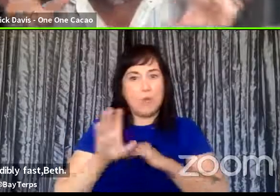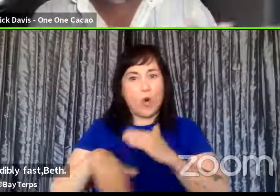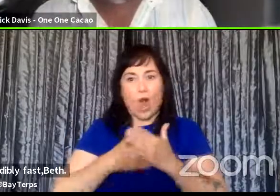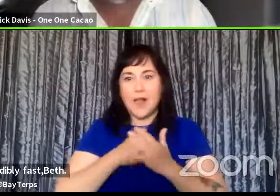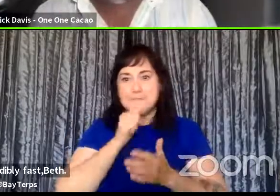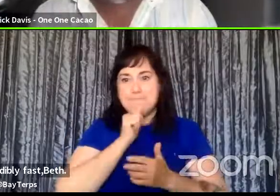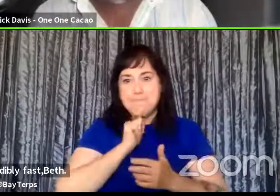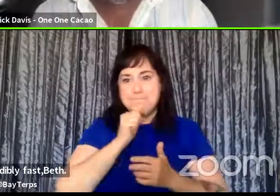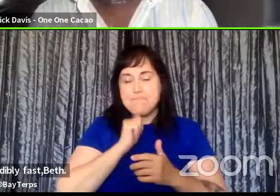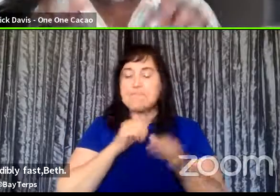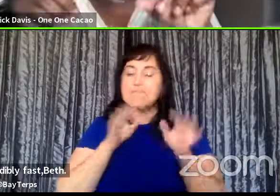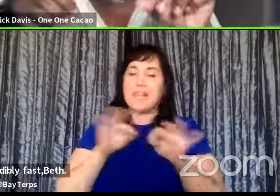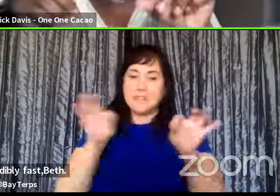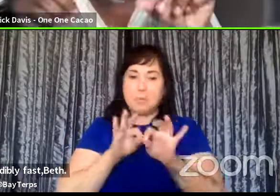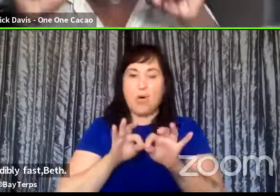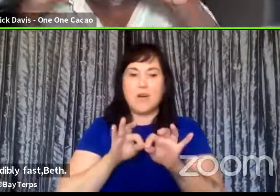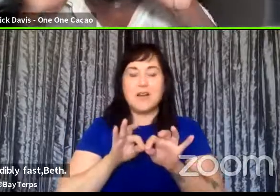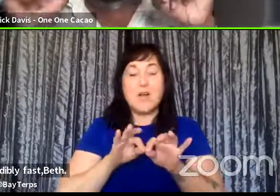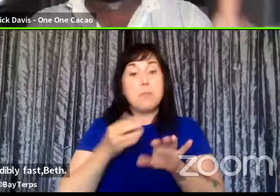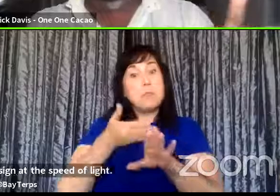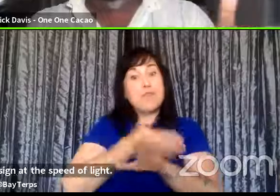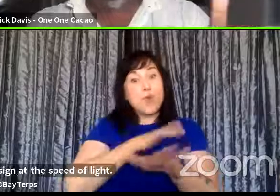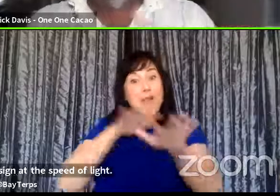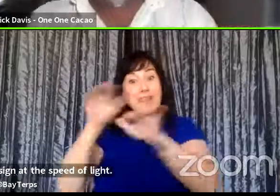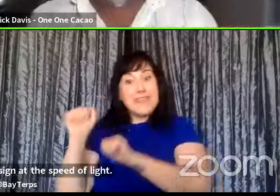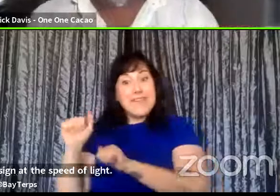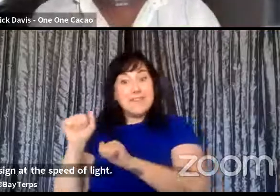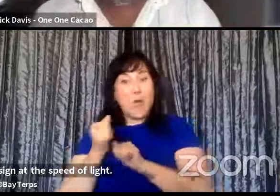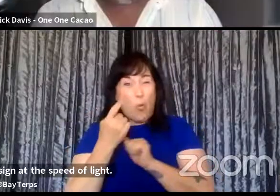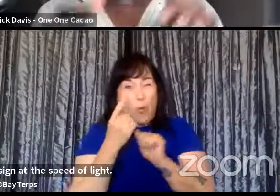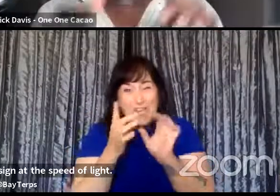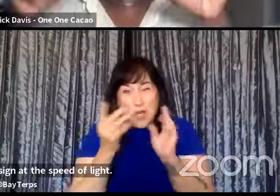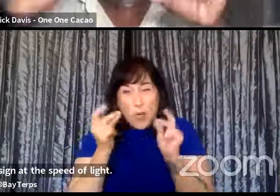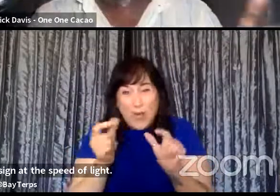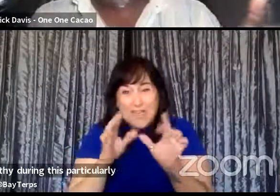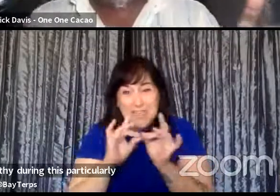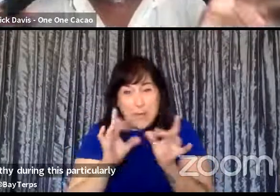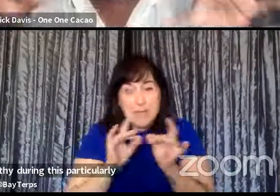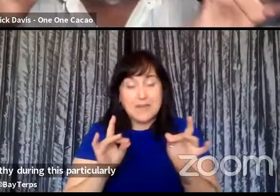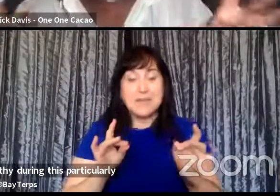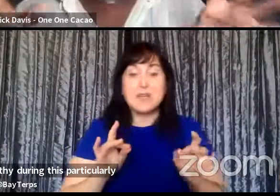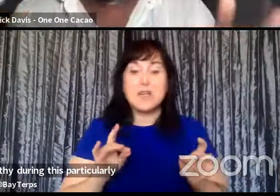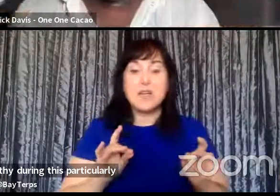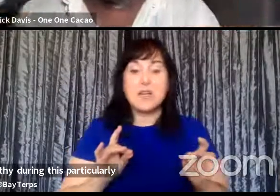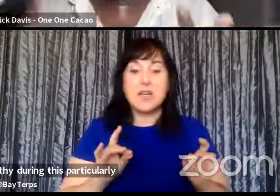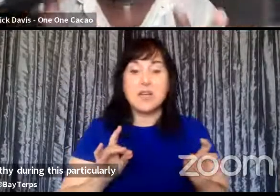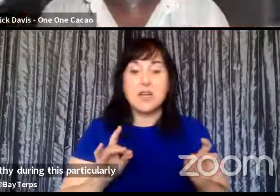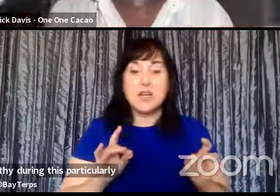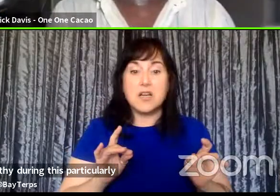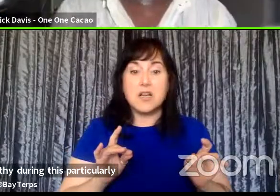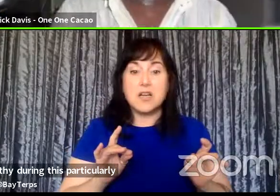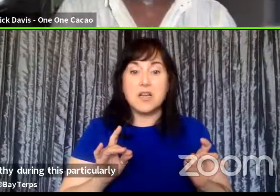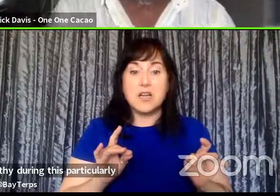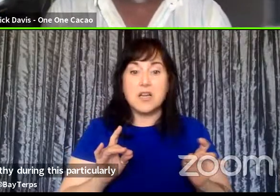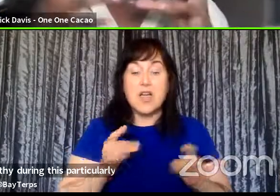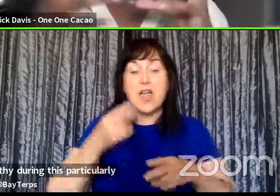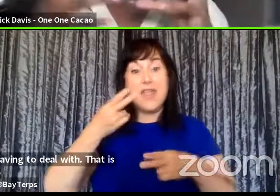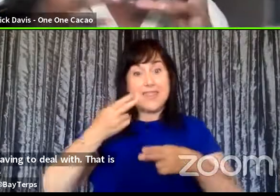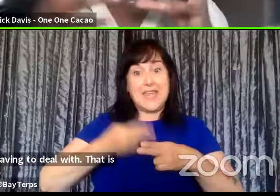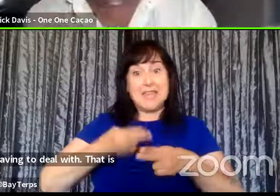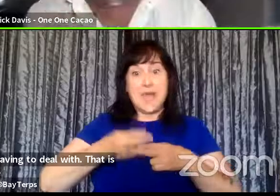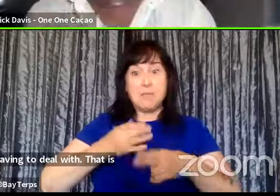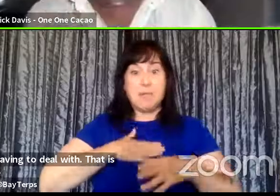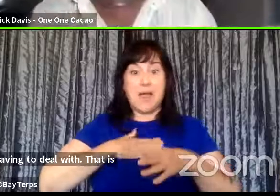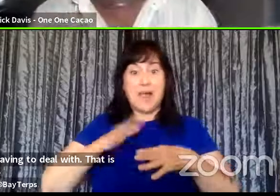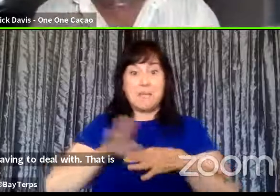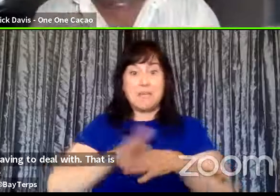That's the most important thing. But before I go, can I just say one quick thing, Charlie? Please. The actual name, 11 Cacao, the name of the business, is actually a